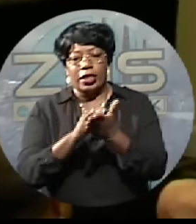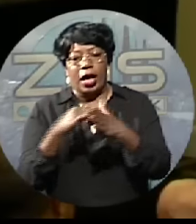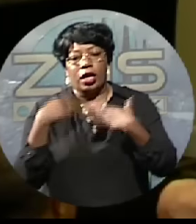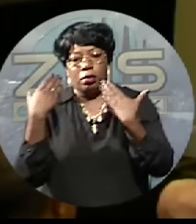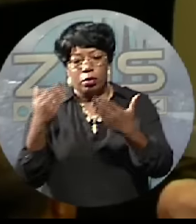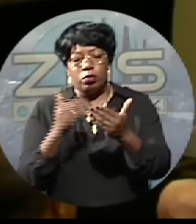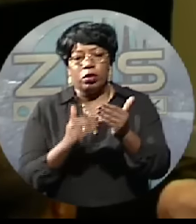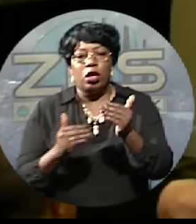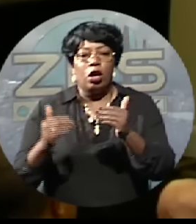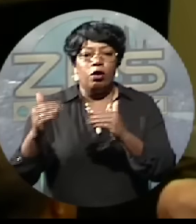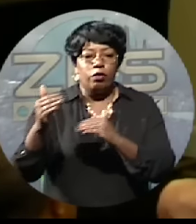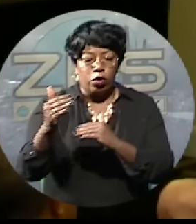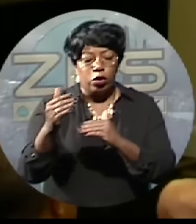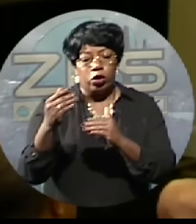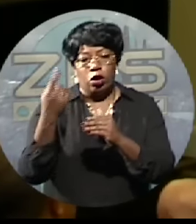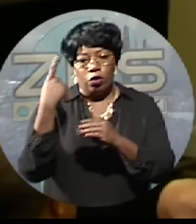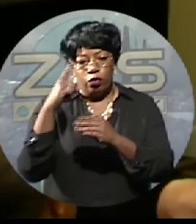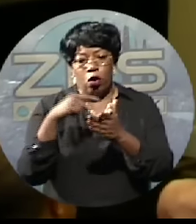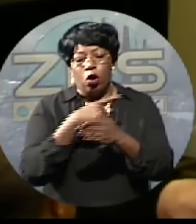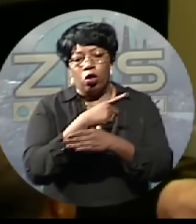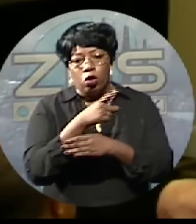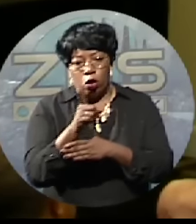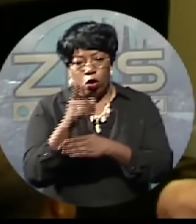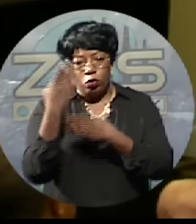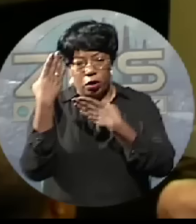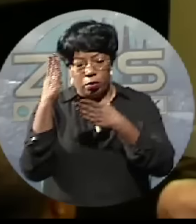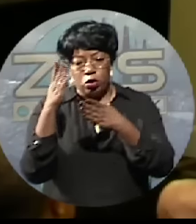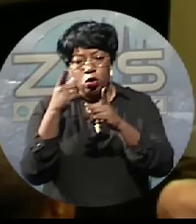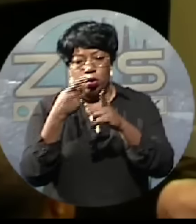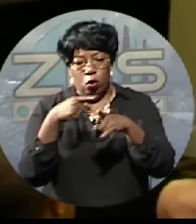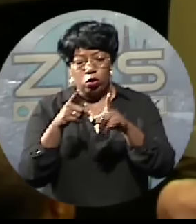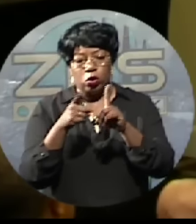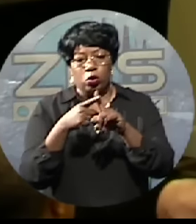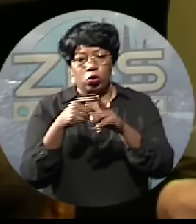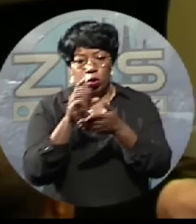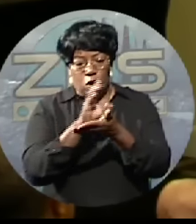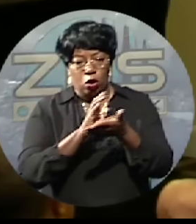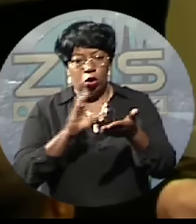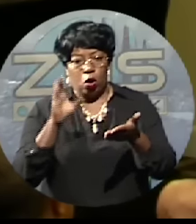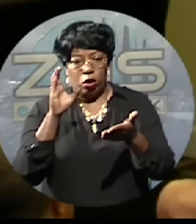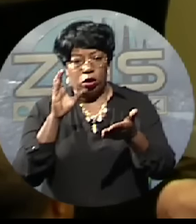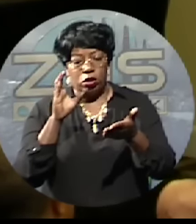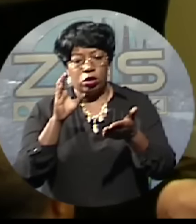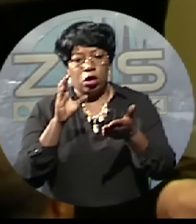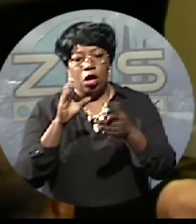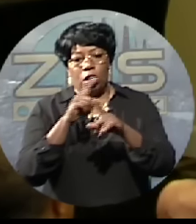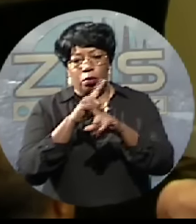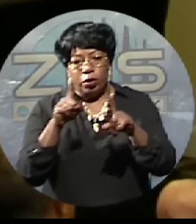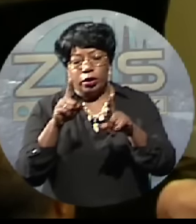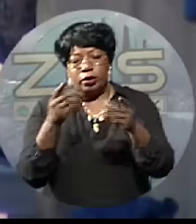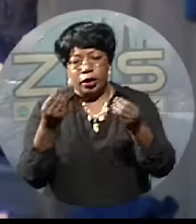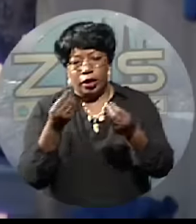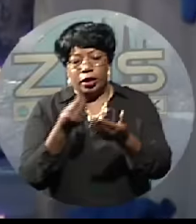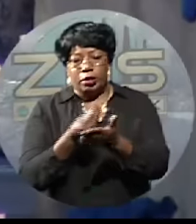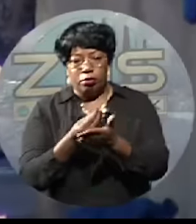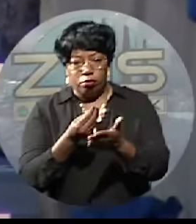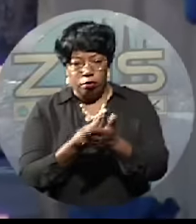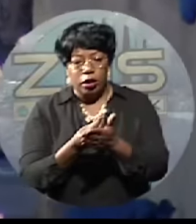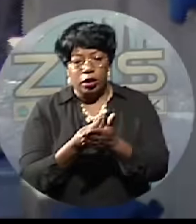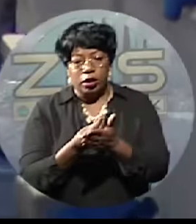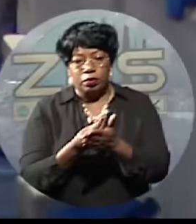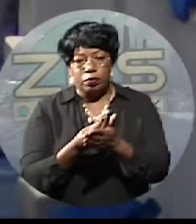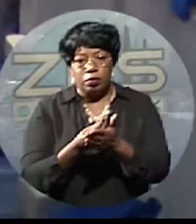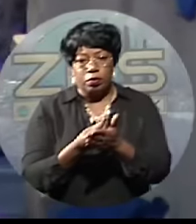further, particularly for those Bahamian students who want to pursue a college-level education but may fall short on the financing. Mr.